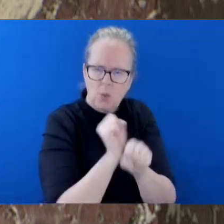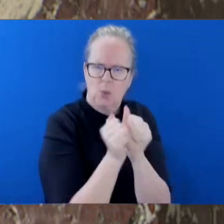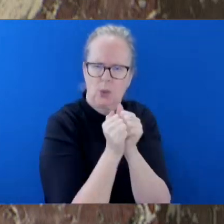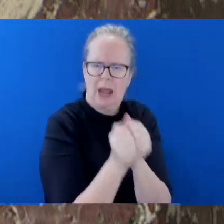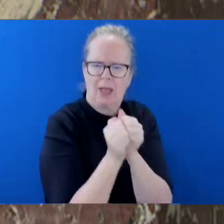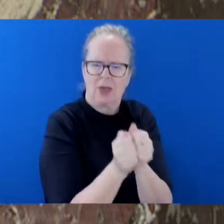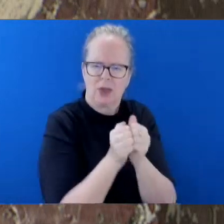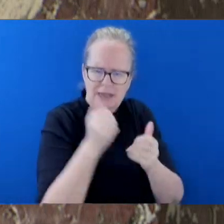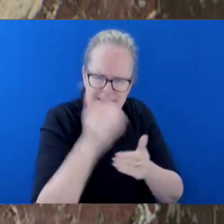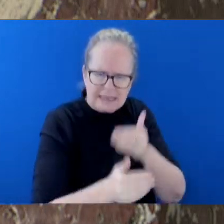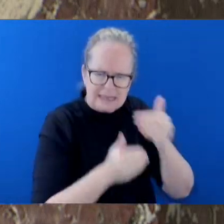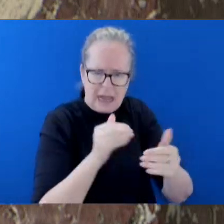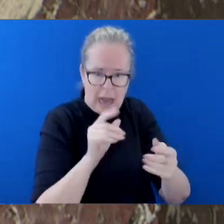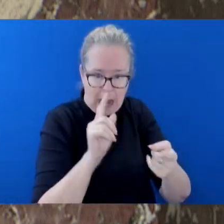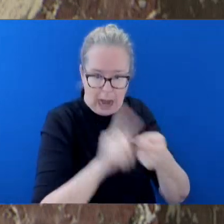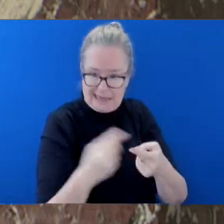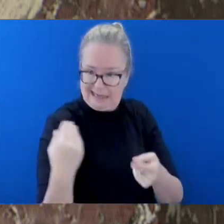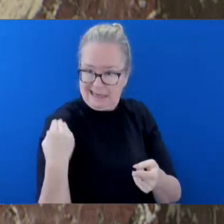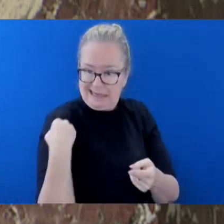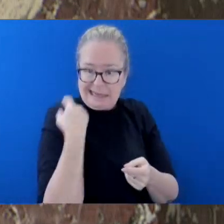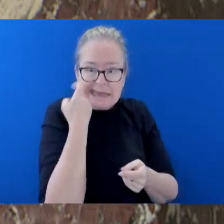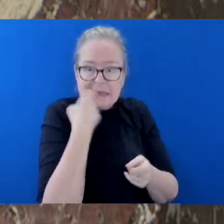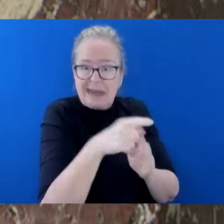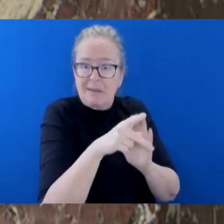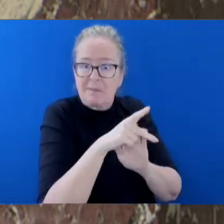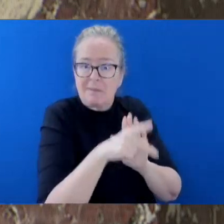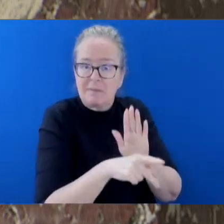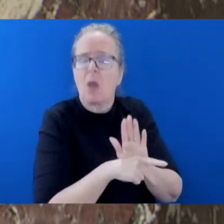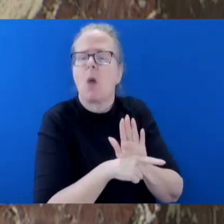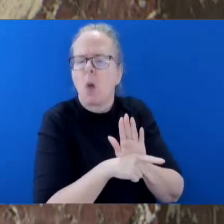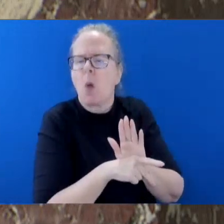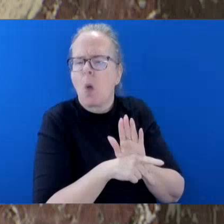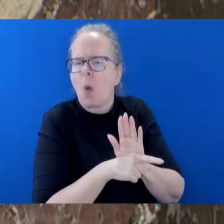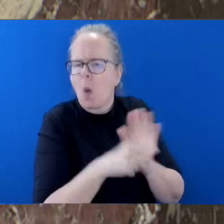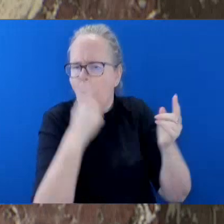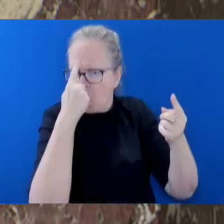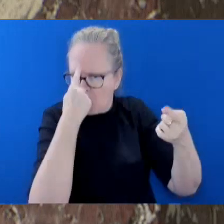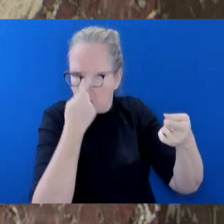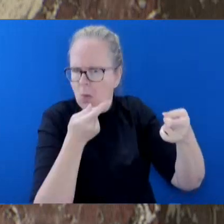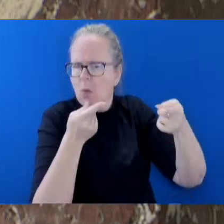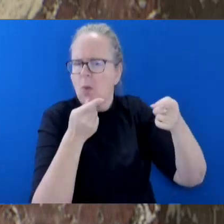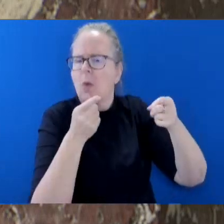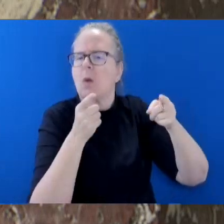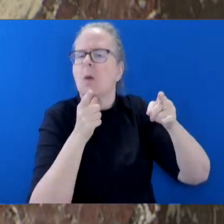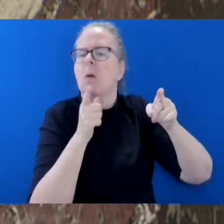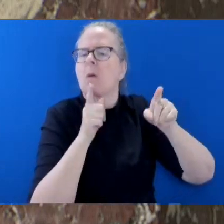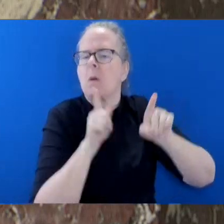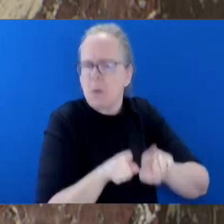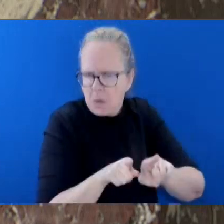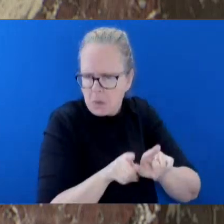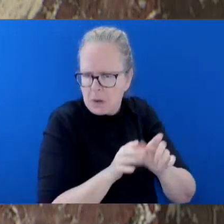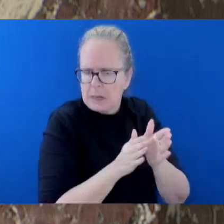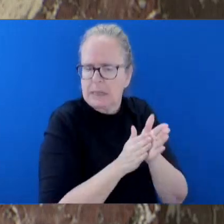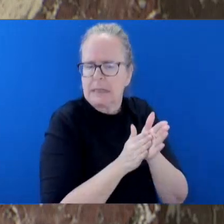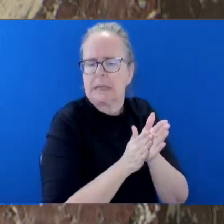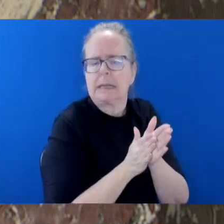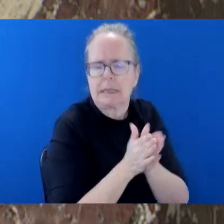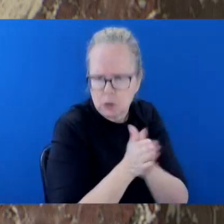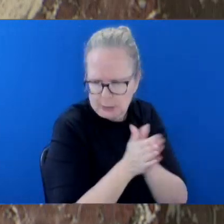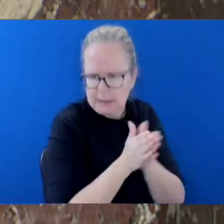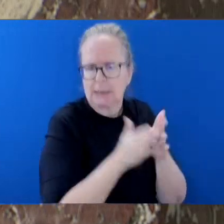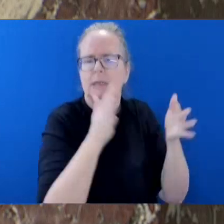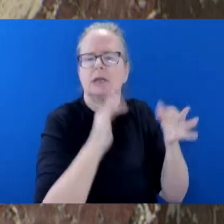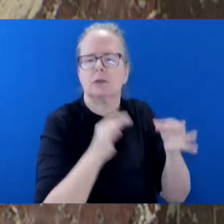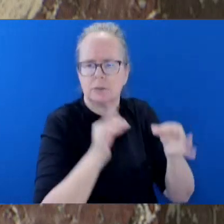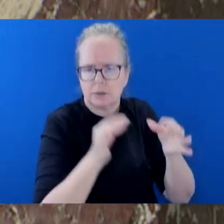consent-driven shared decision-making. That is the work that we will actually continue to do. It is the work that we need to do together in a respectful way, listening